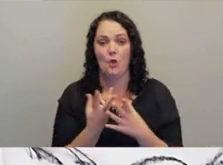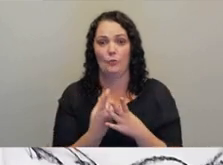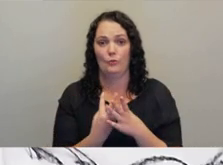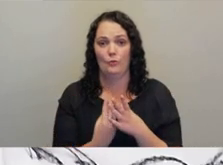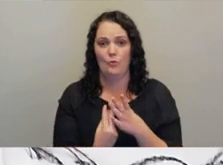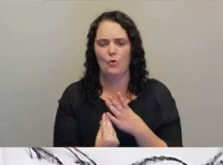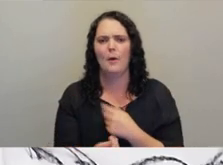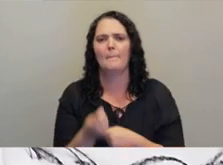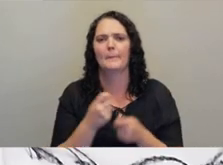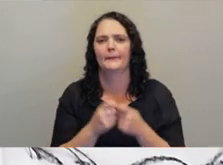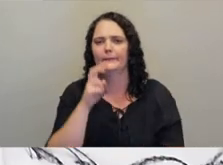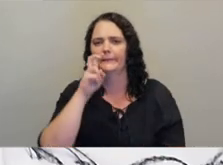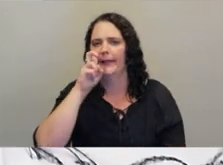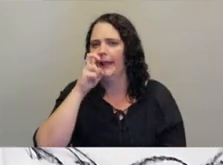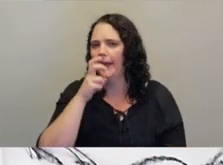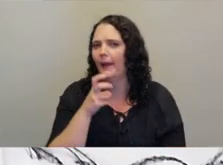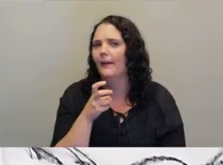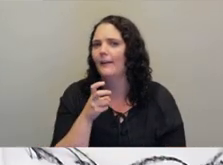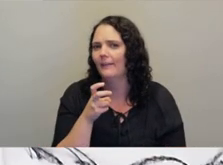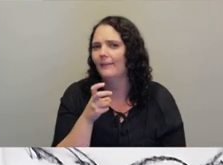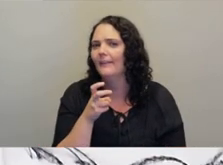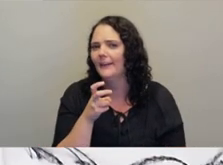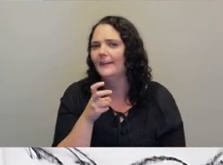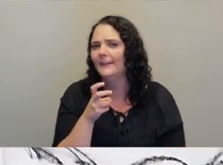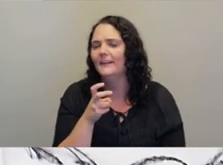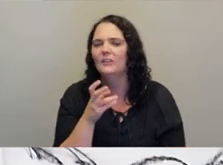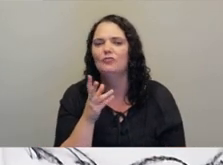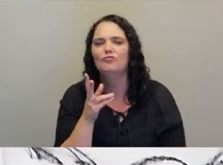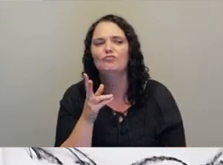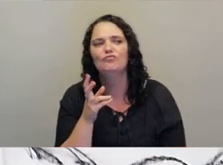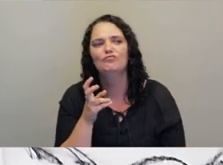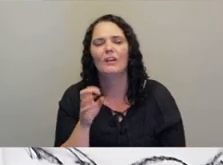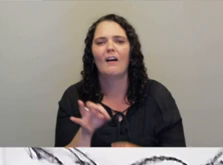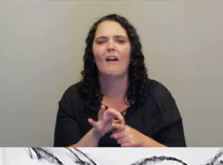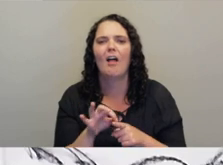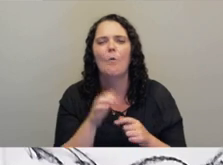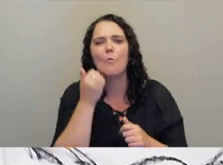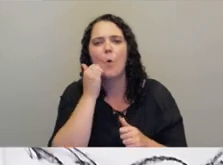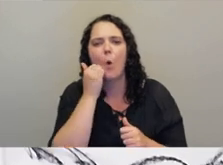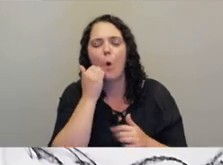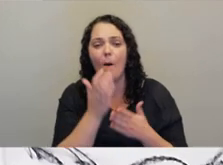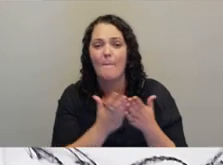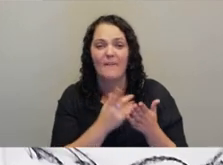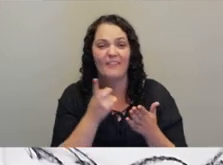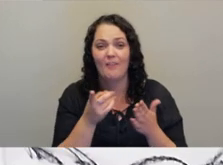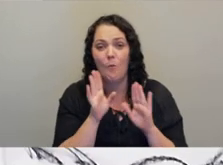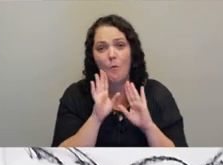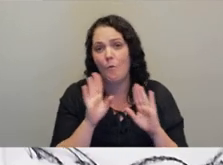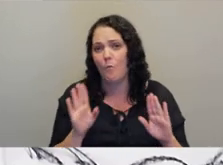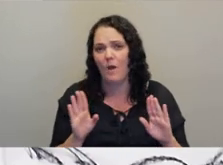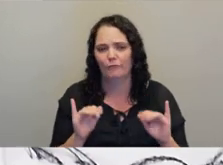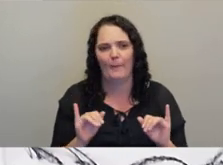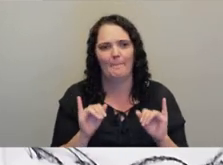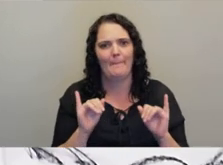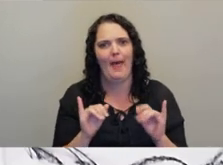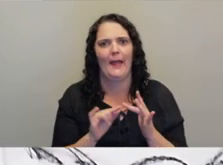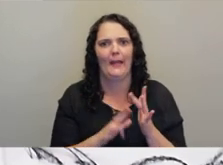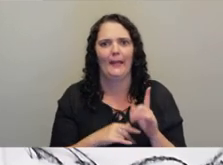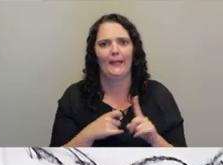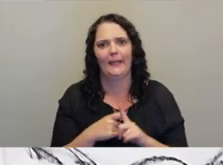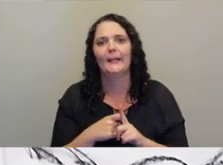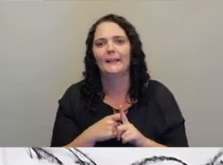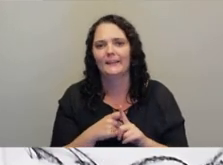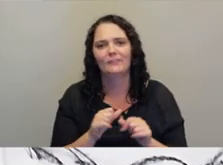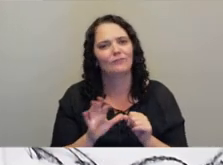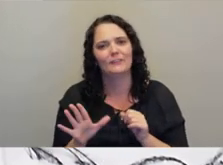it'll darken and it'll change color, become a little bit warmer. And it's just a wonderful bad ink to draw with.